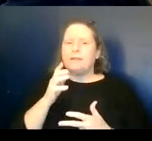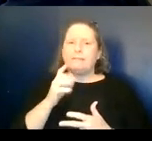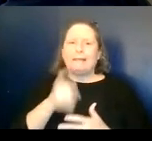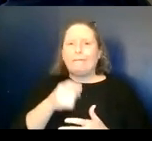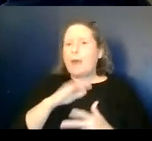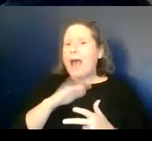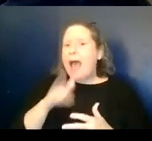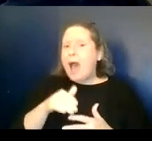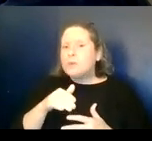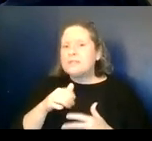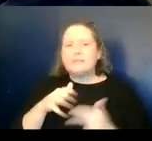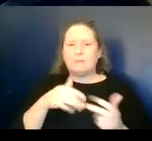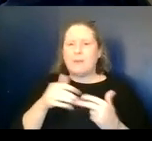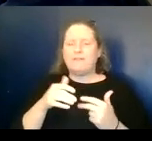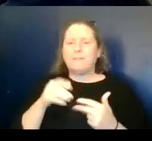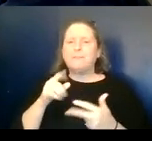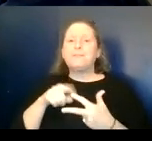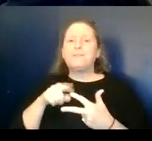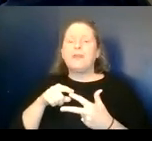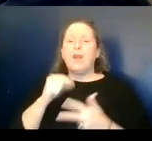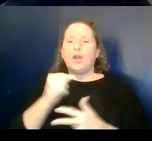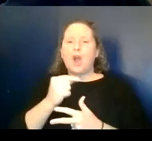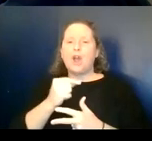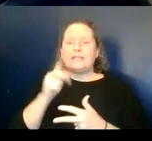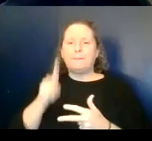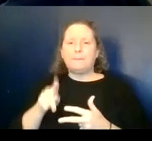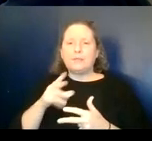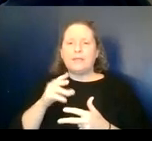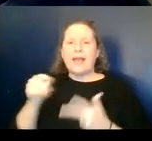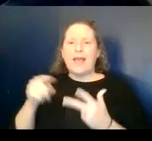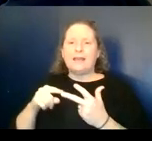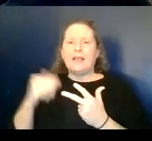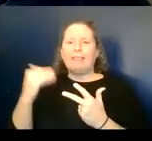I don't know. Guardians of person and limited guardianship.